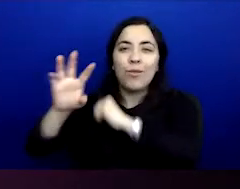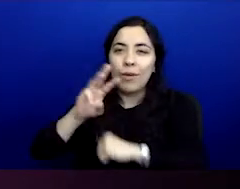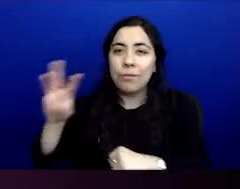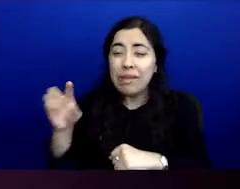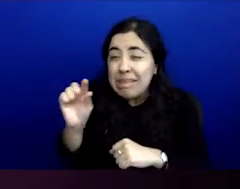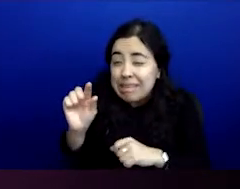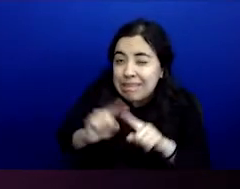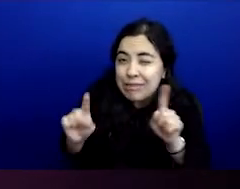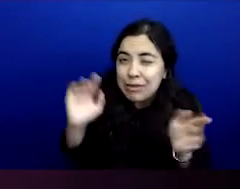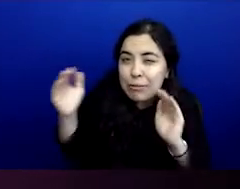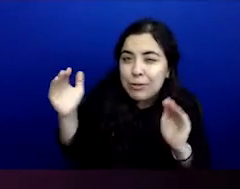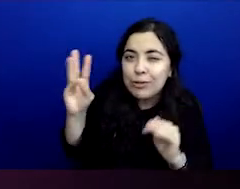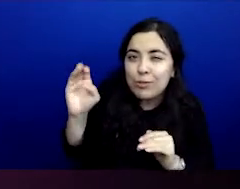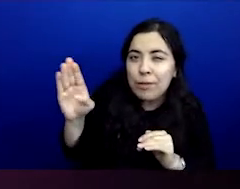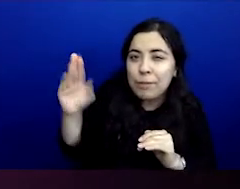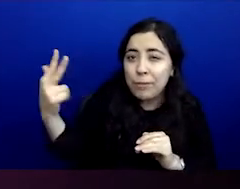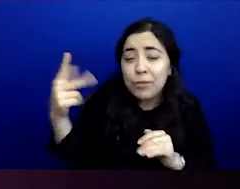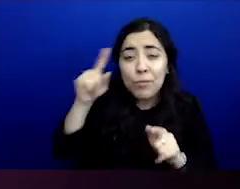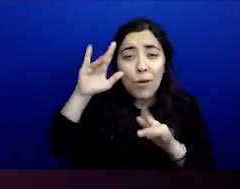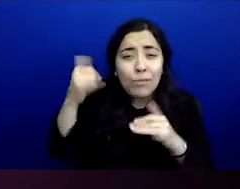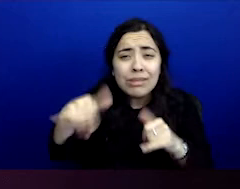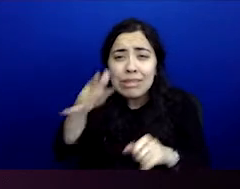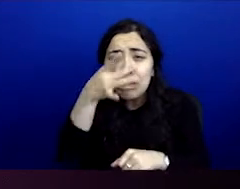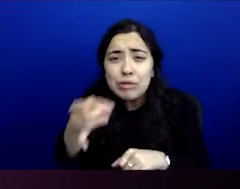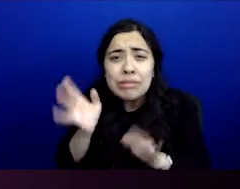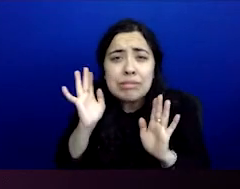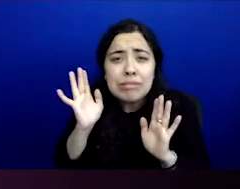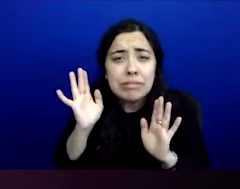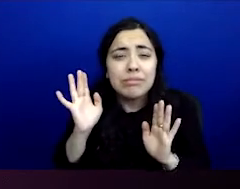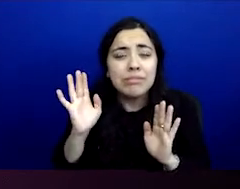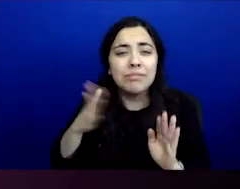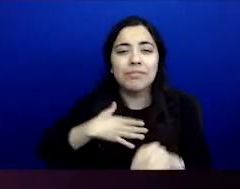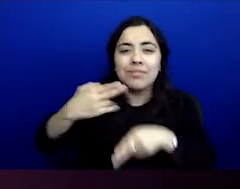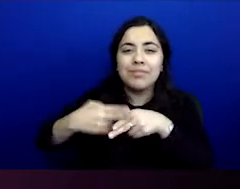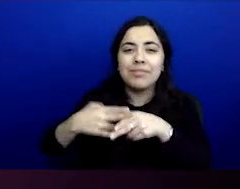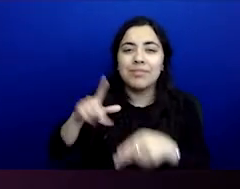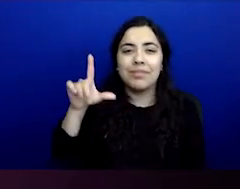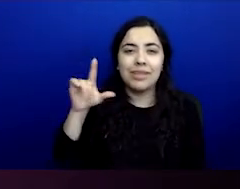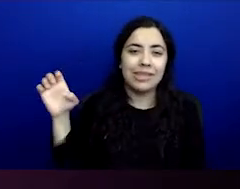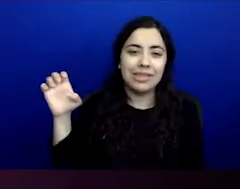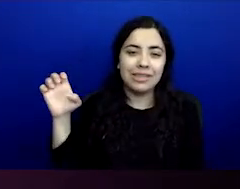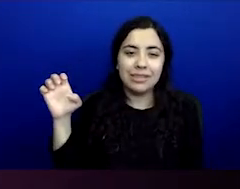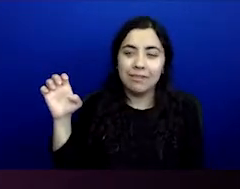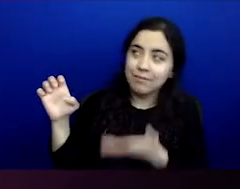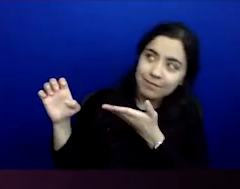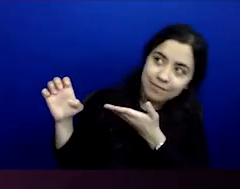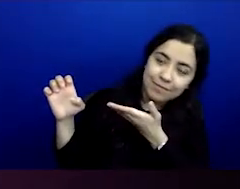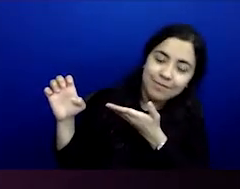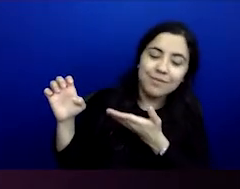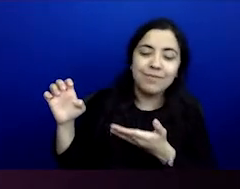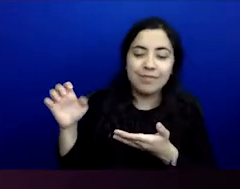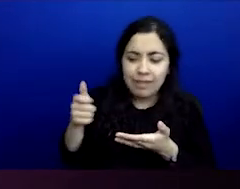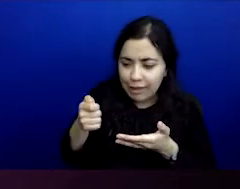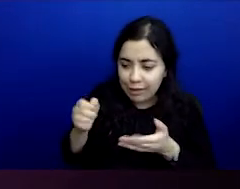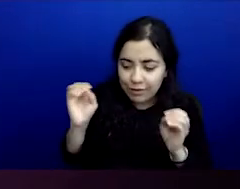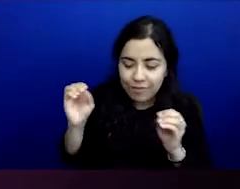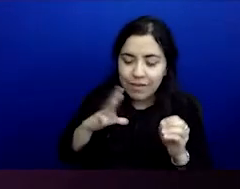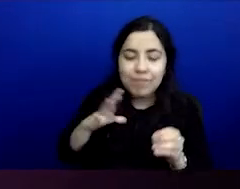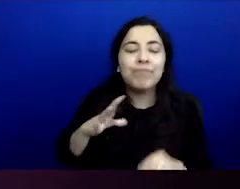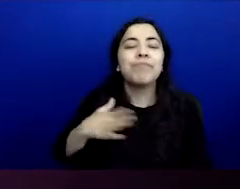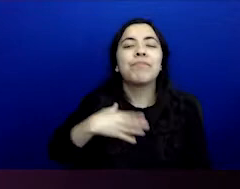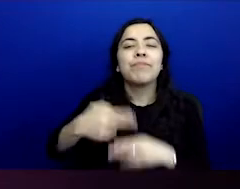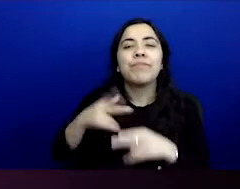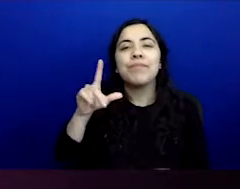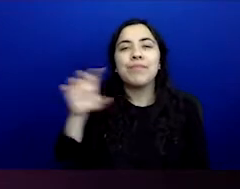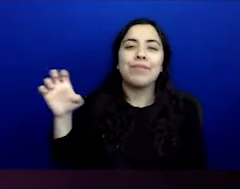but hopefully it can be interesting. So my name's Lee. Well, no clicker. That's OK. My name's Lee.